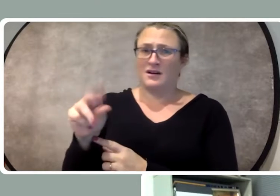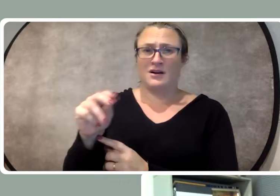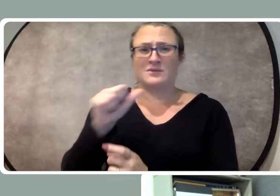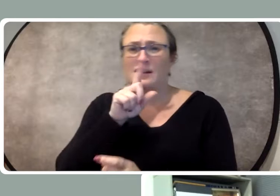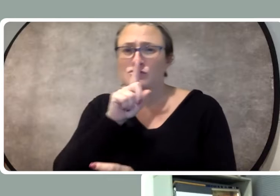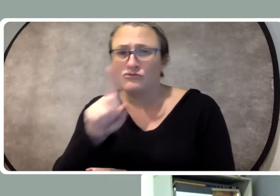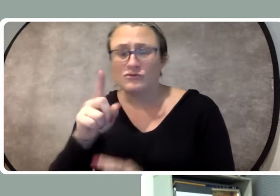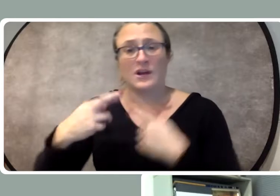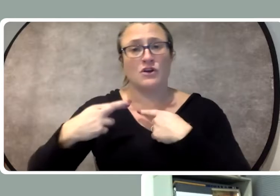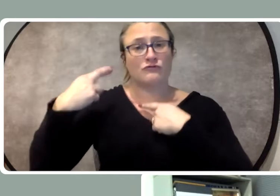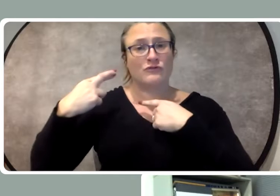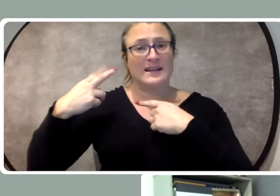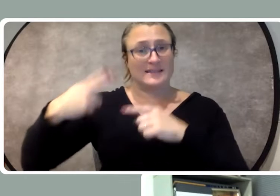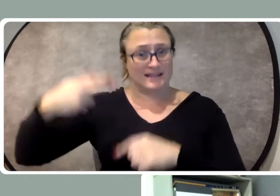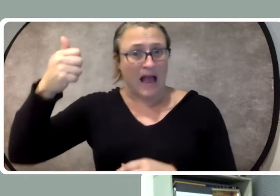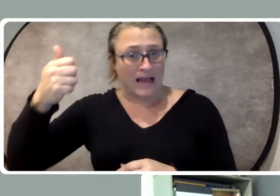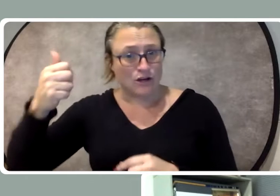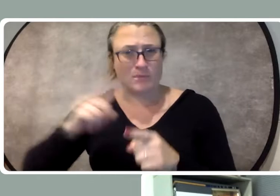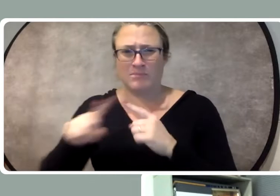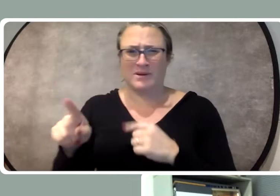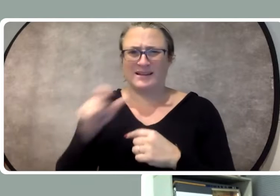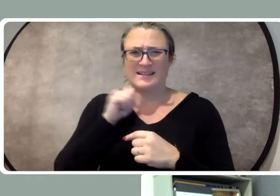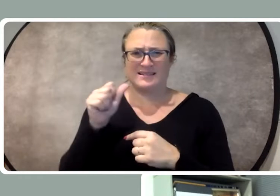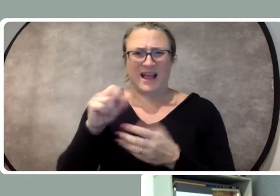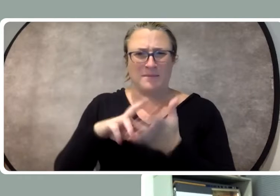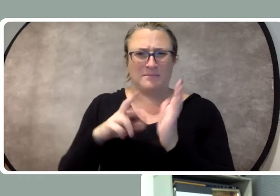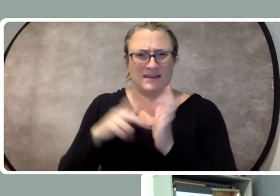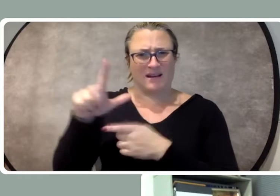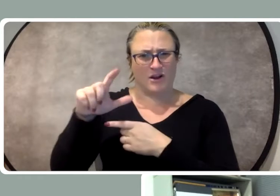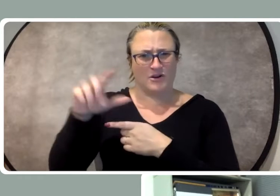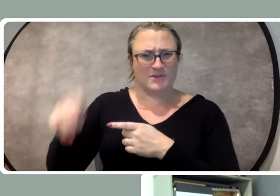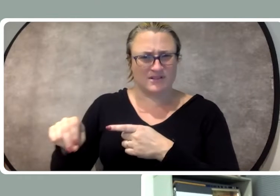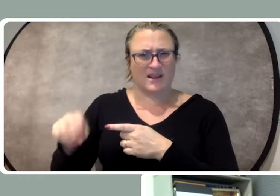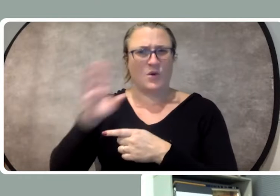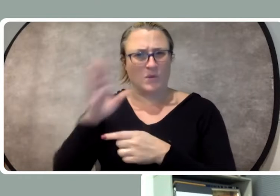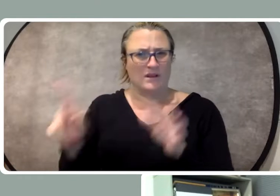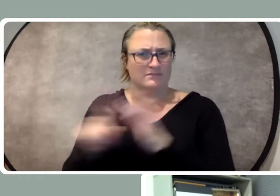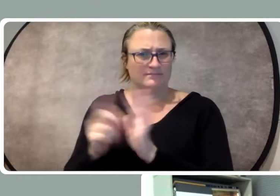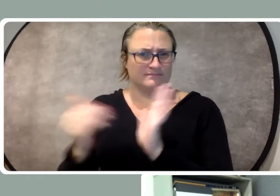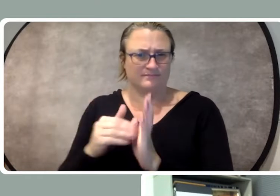of recurrence is just higher, but certainly not 100% guaranteed to have a recurrence.